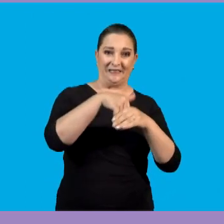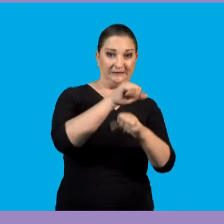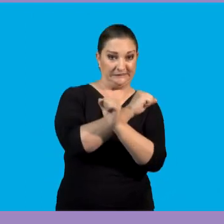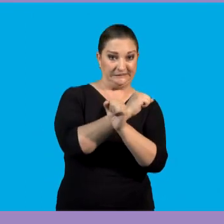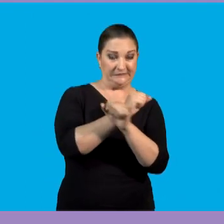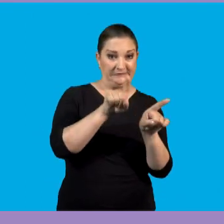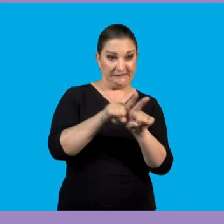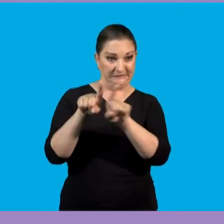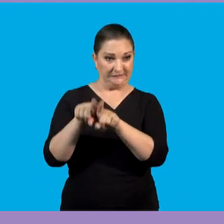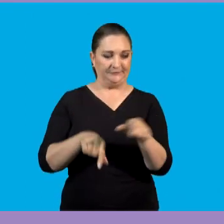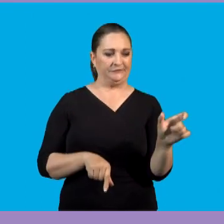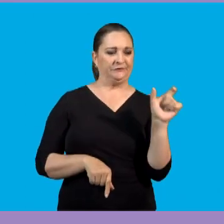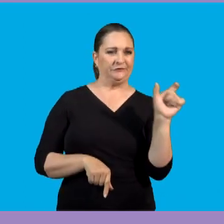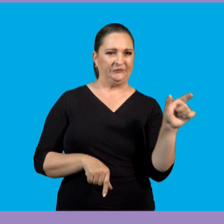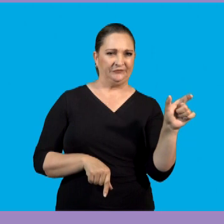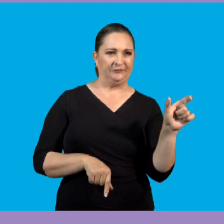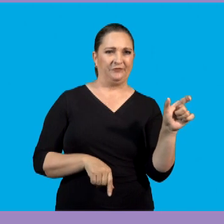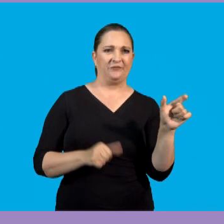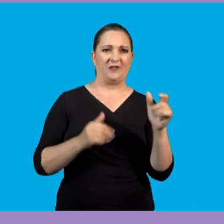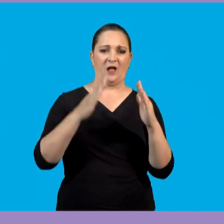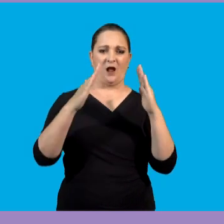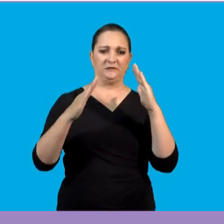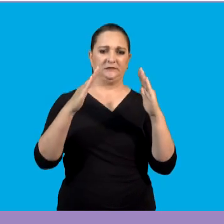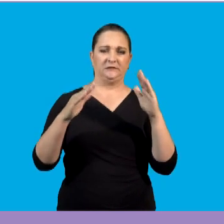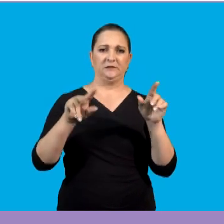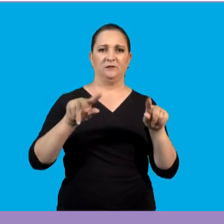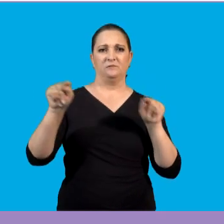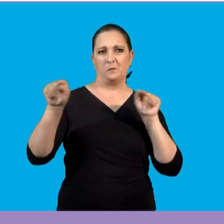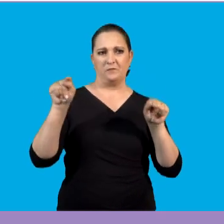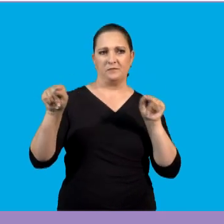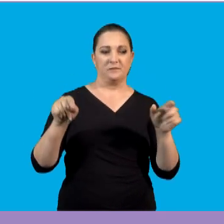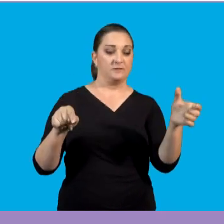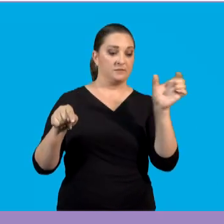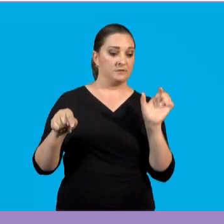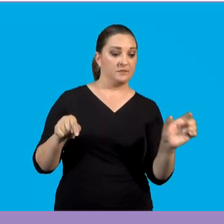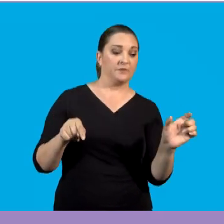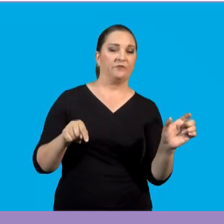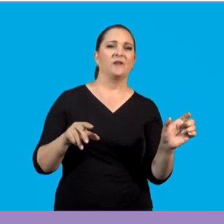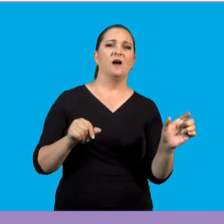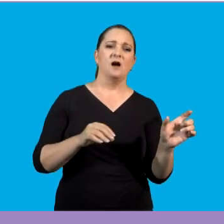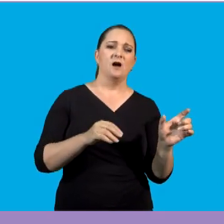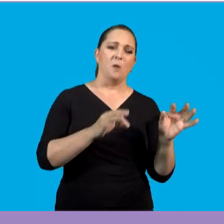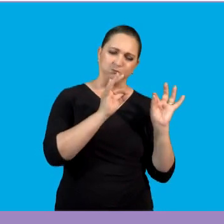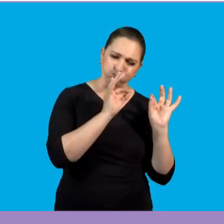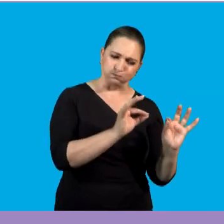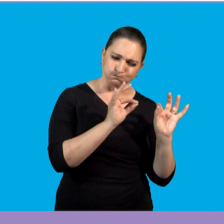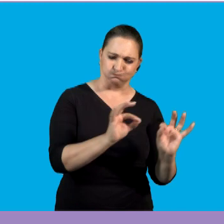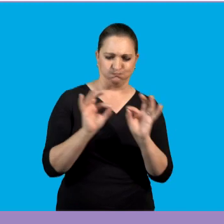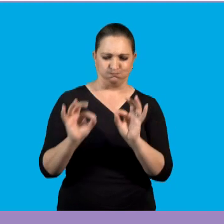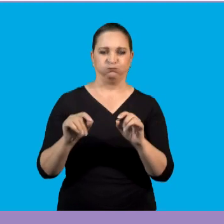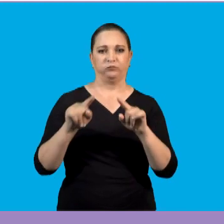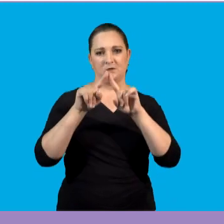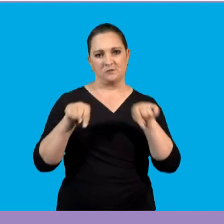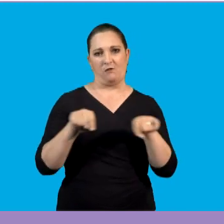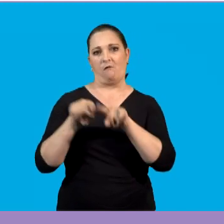proportional, then we had corresponding sides, and we also looked at congruent triangles.